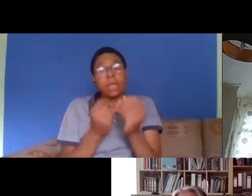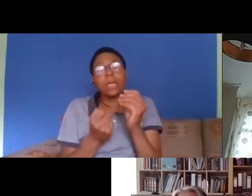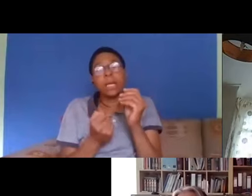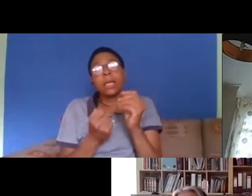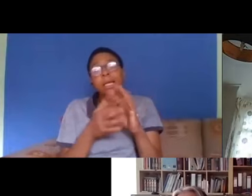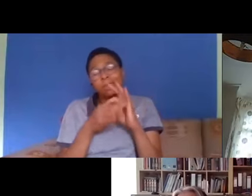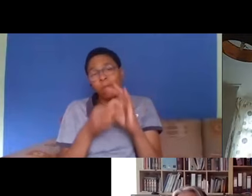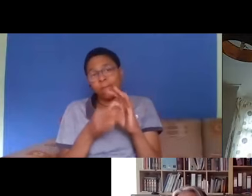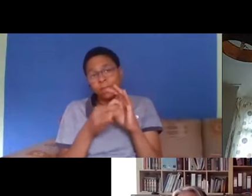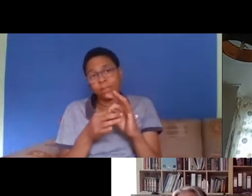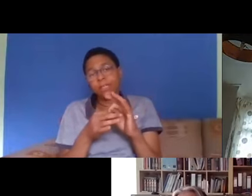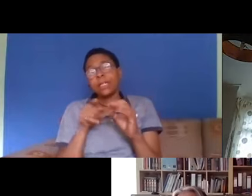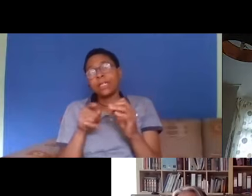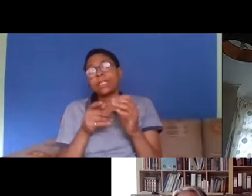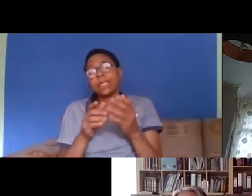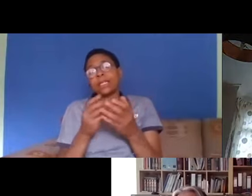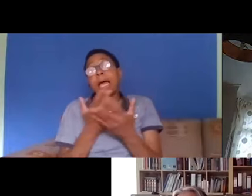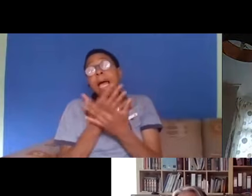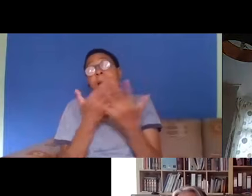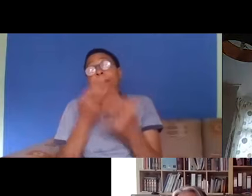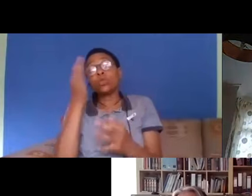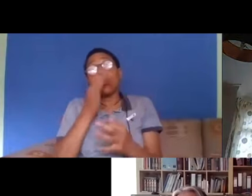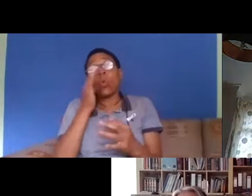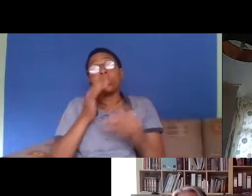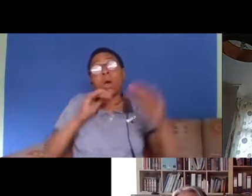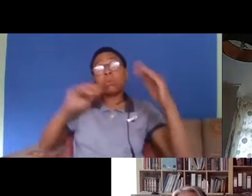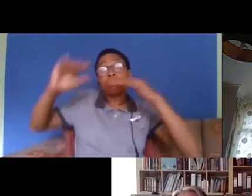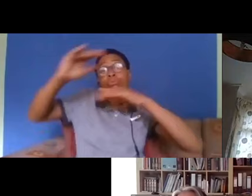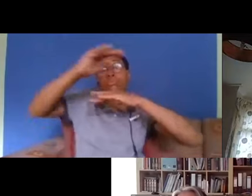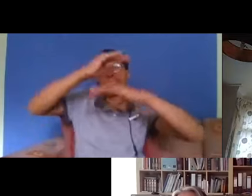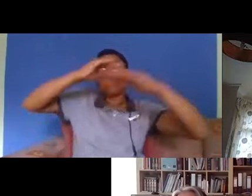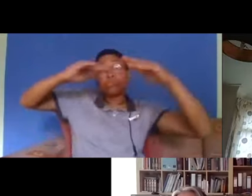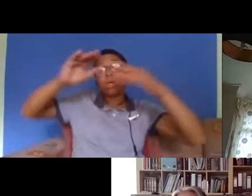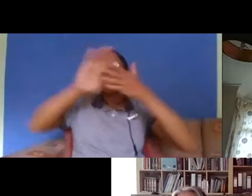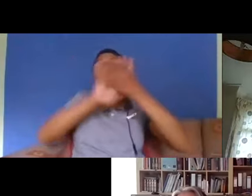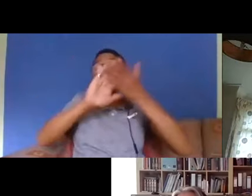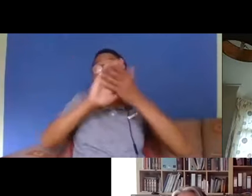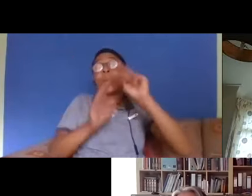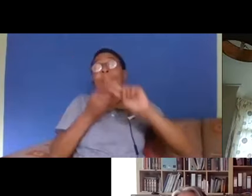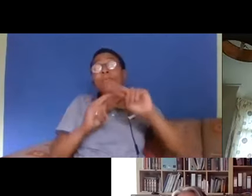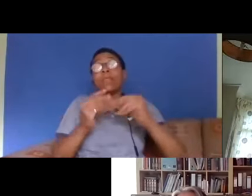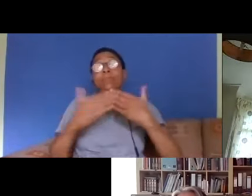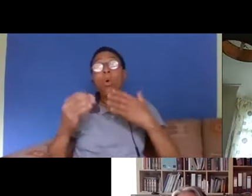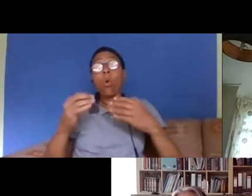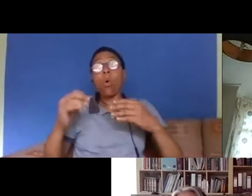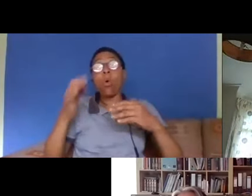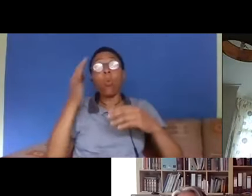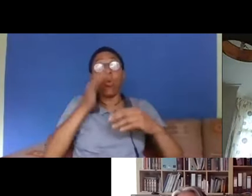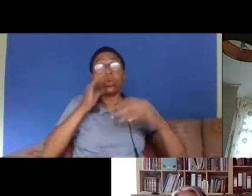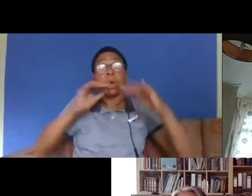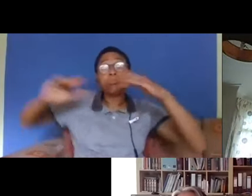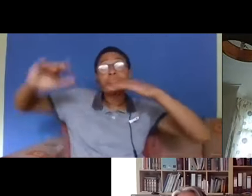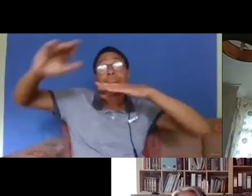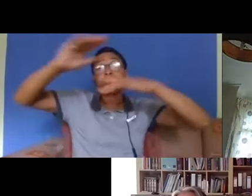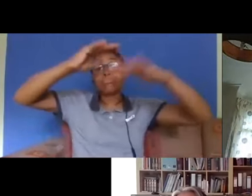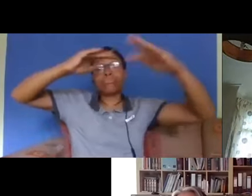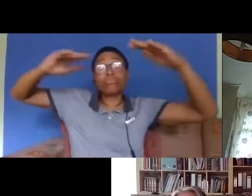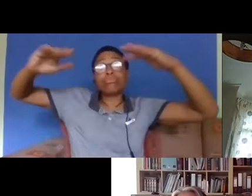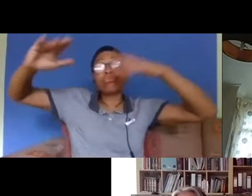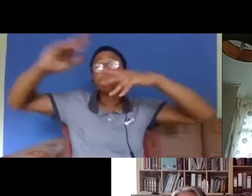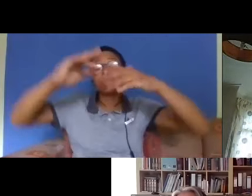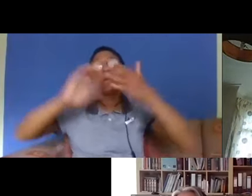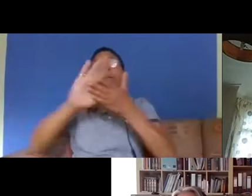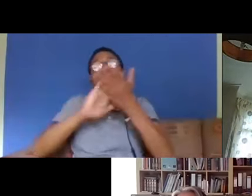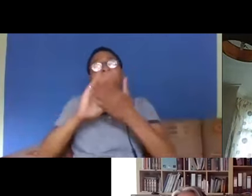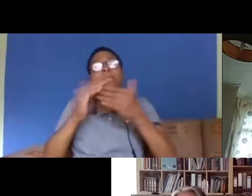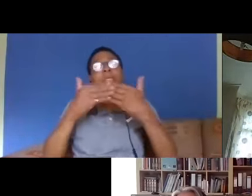water in the air, and so increased humidity means those droplets are hanging around longer. Temperature was not an issue. They looked at up